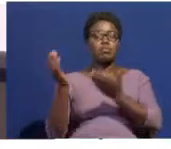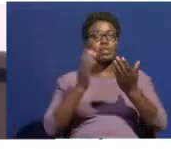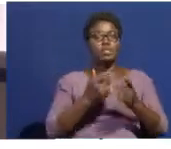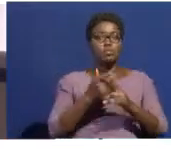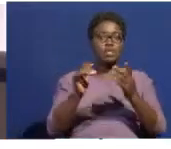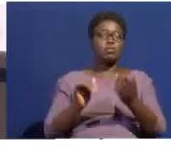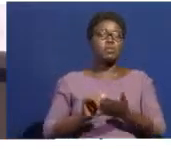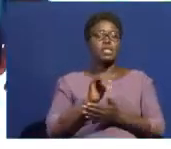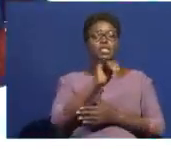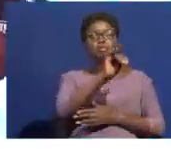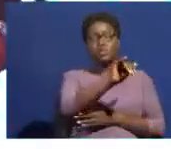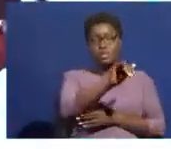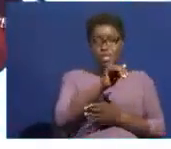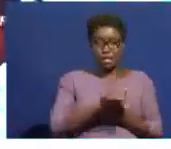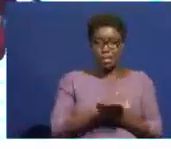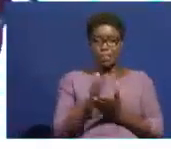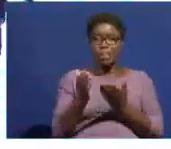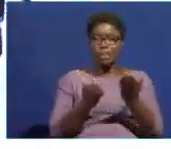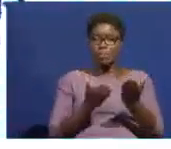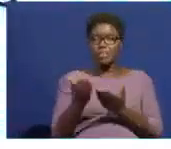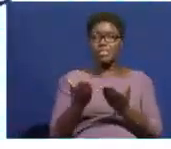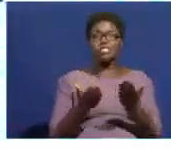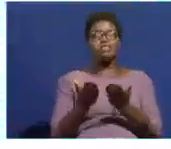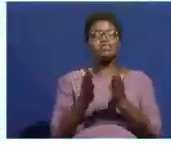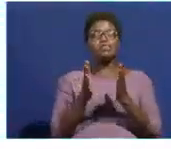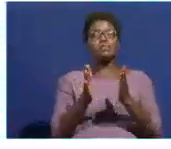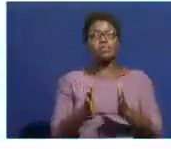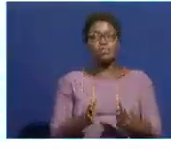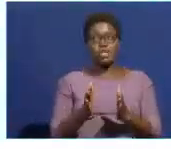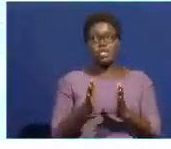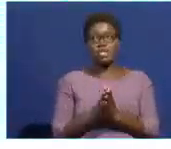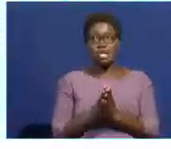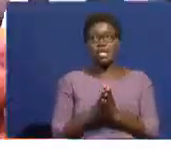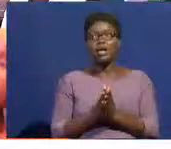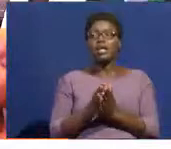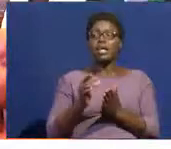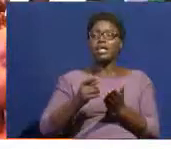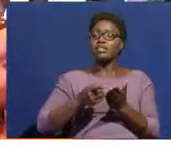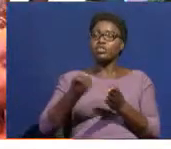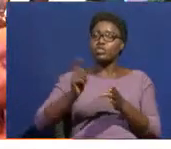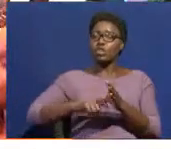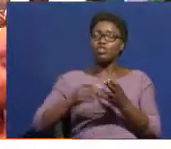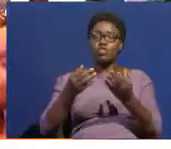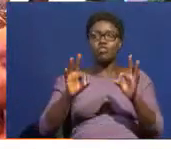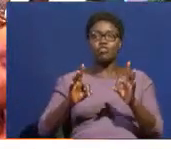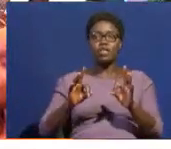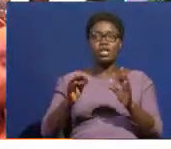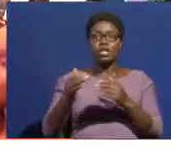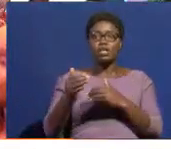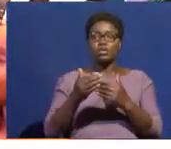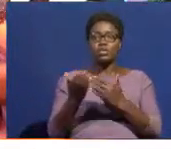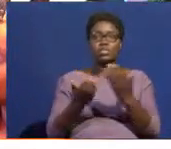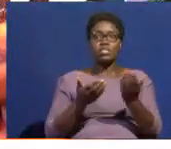being exported. Businesses and service providers can sign up on the platform for free, with closed